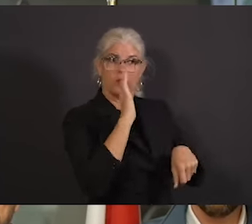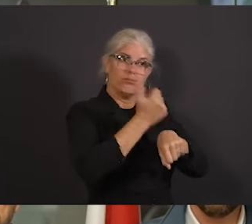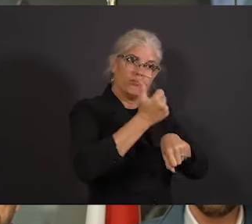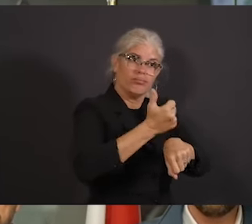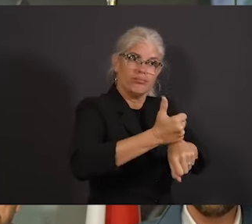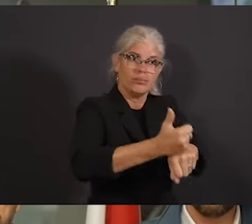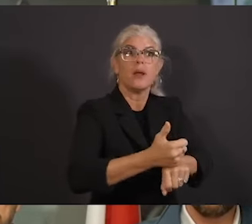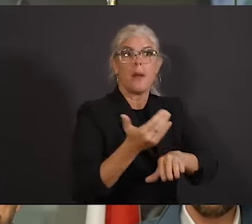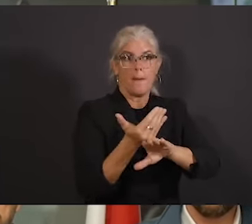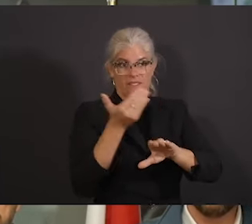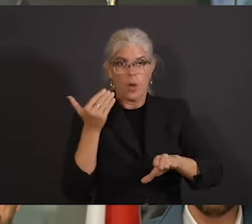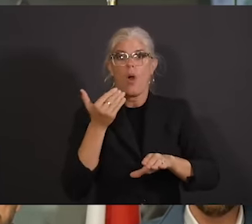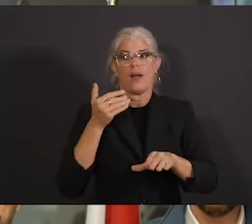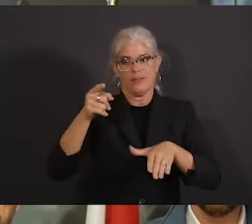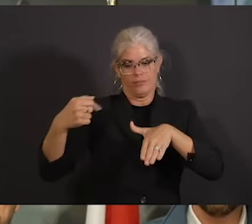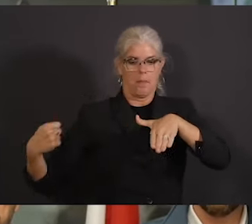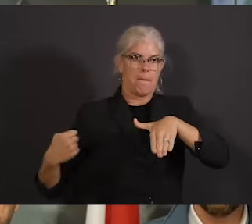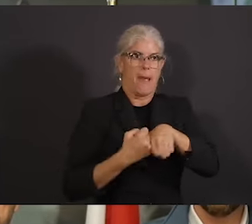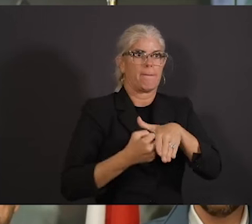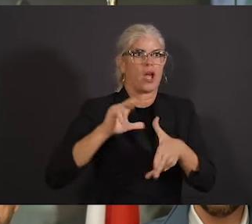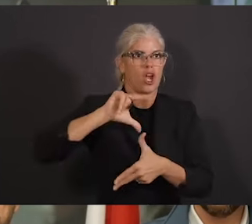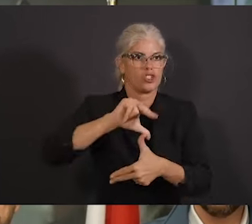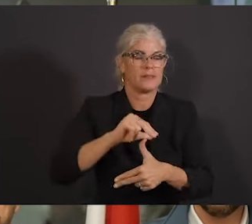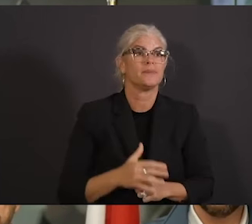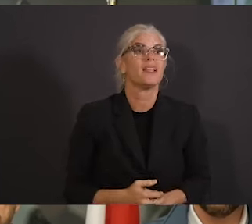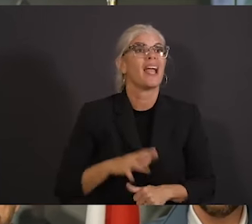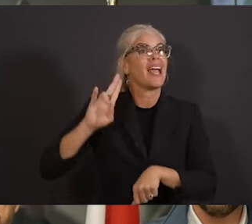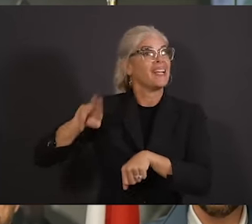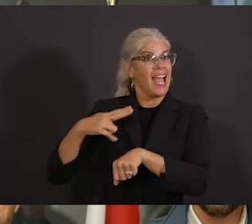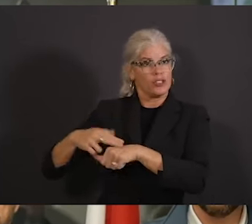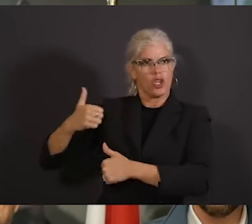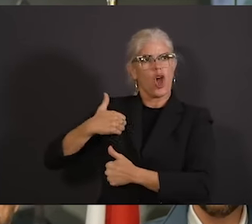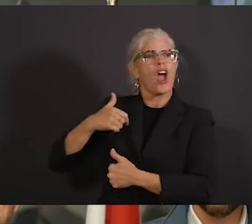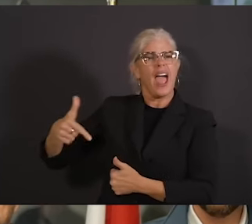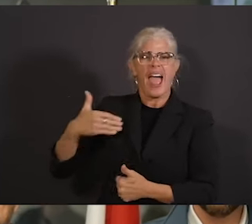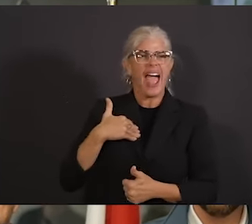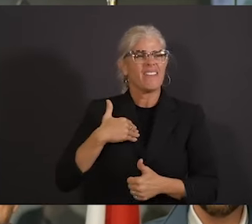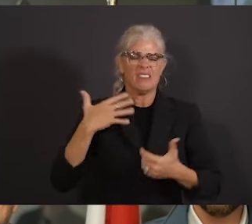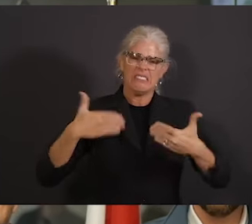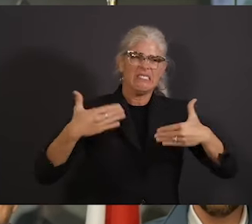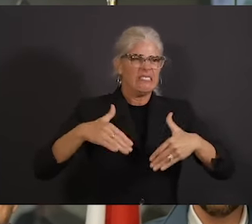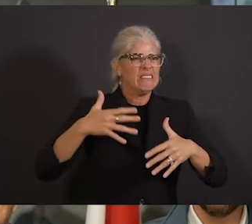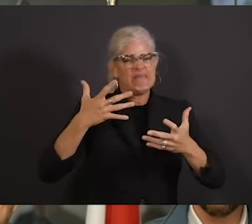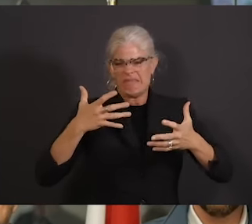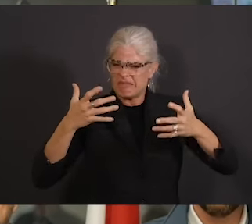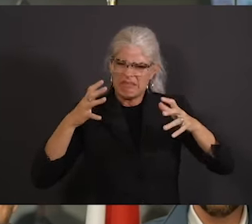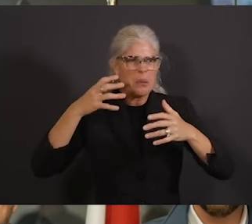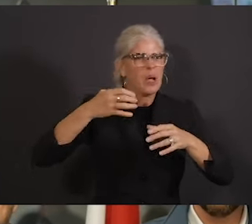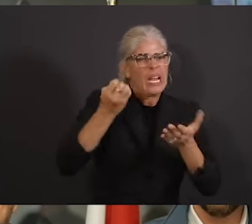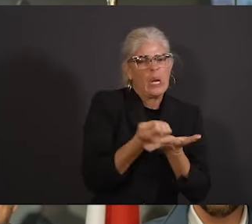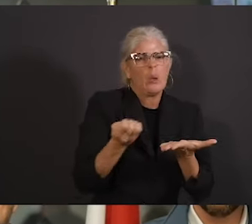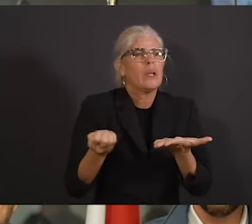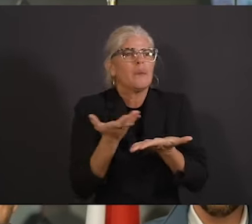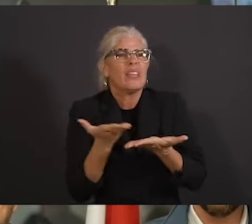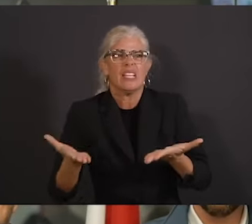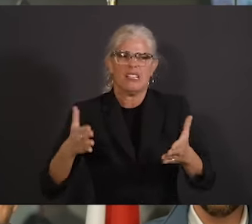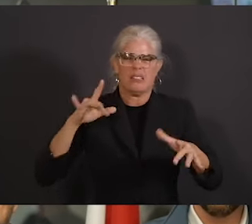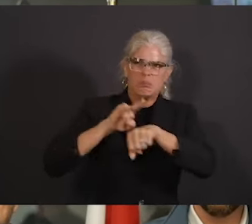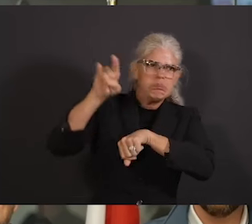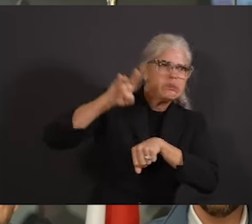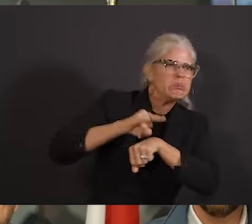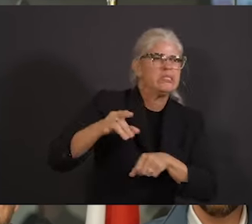landfall. The National Guard's also deploying heavy equipment to assist with debris removal, including Army and Air Force horizontal construction units,